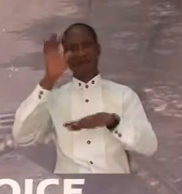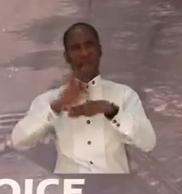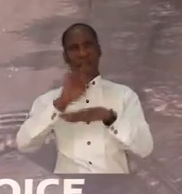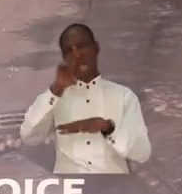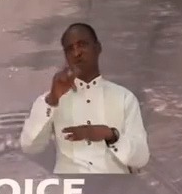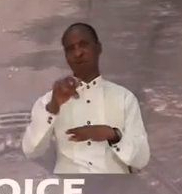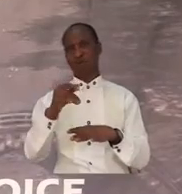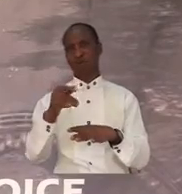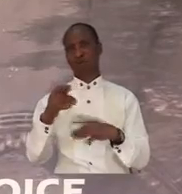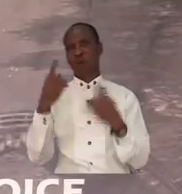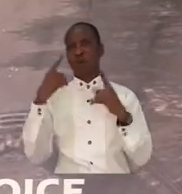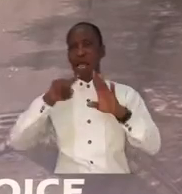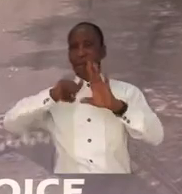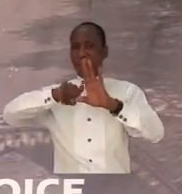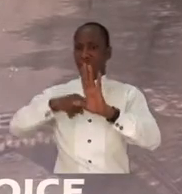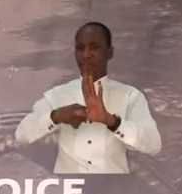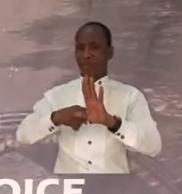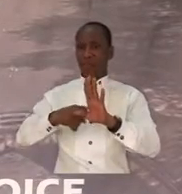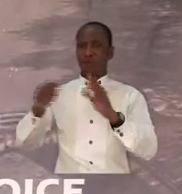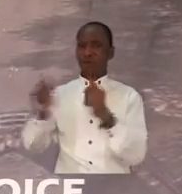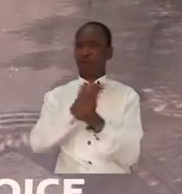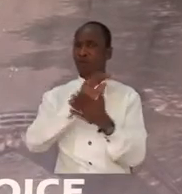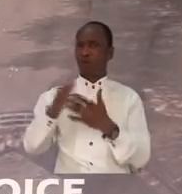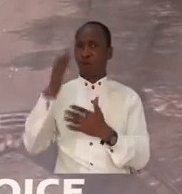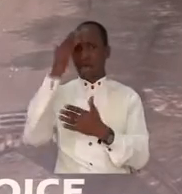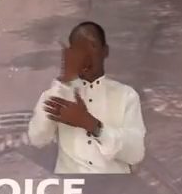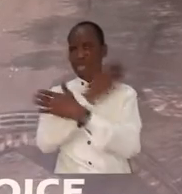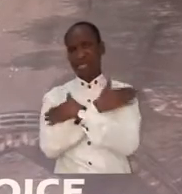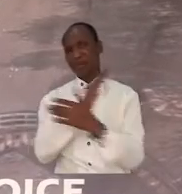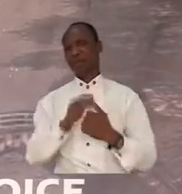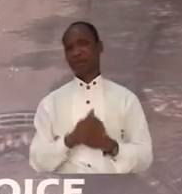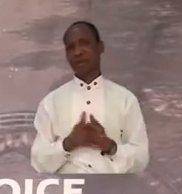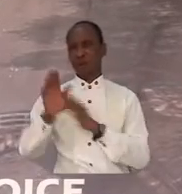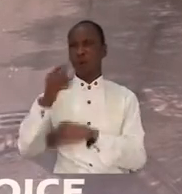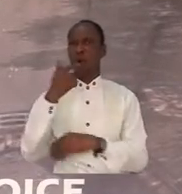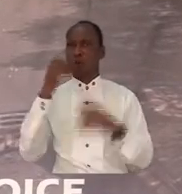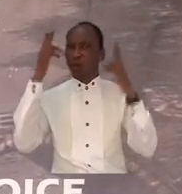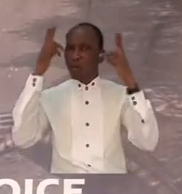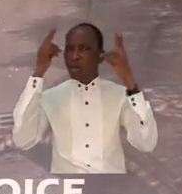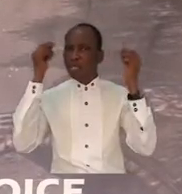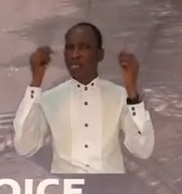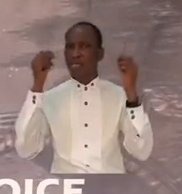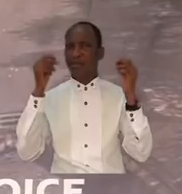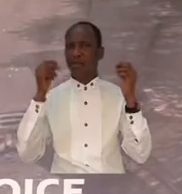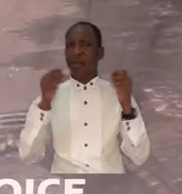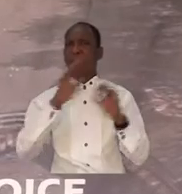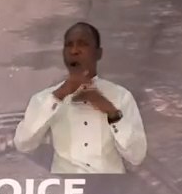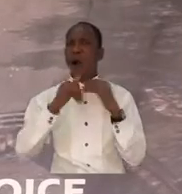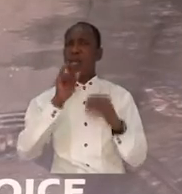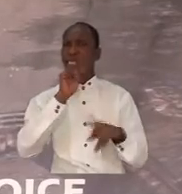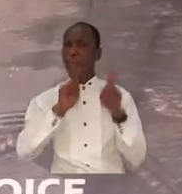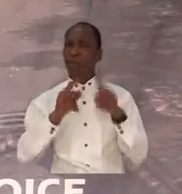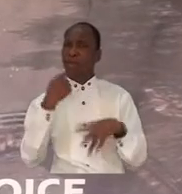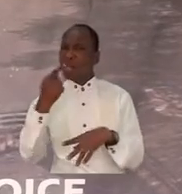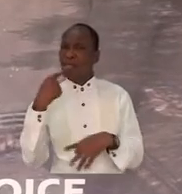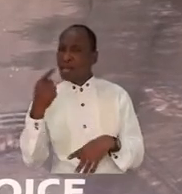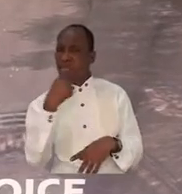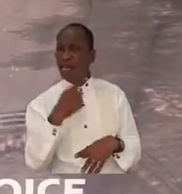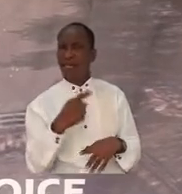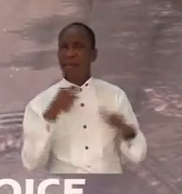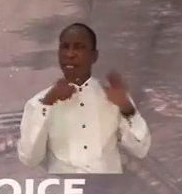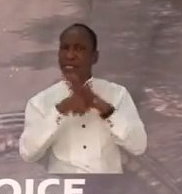Egypt. God told Moses to tell the Israelites that in every household, after they have